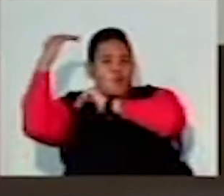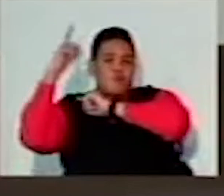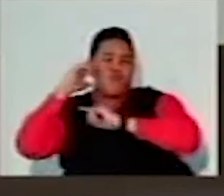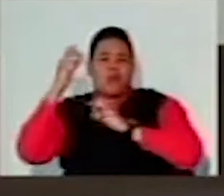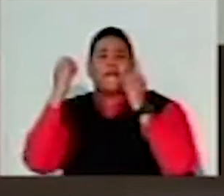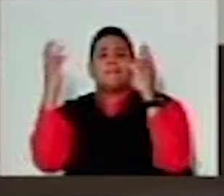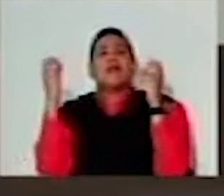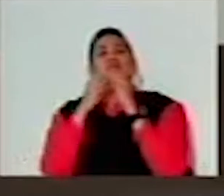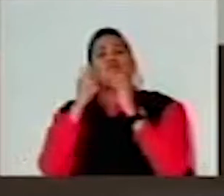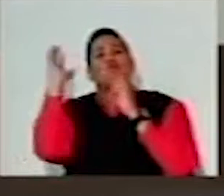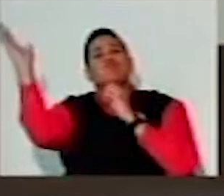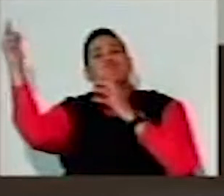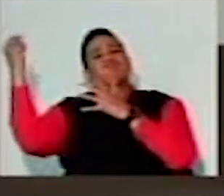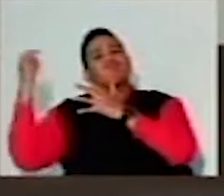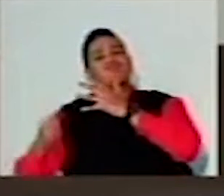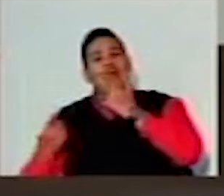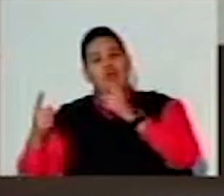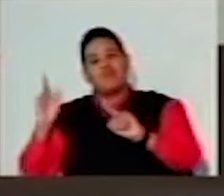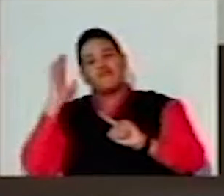more presentations.